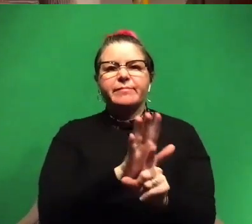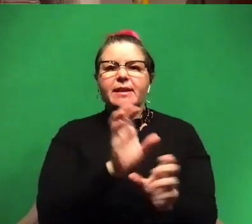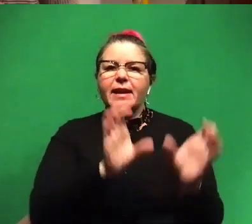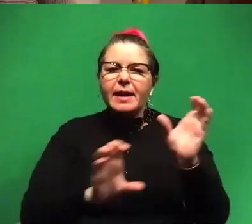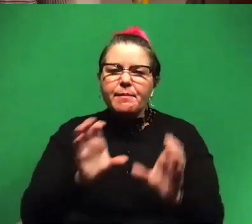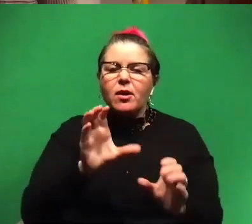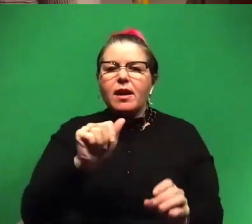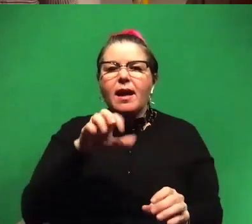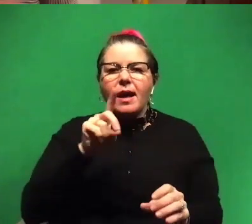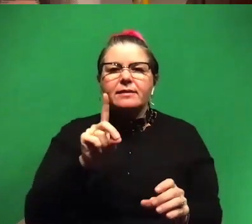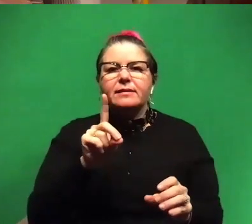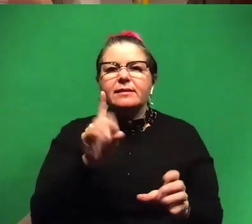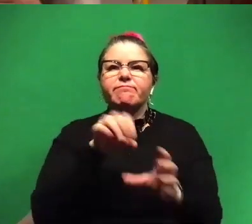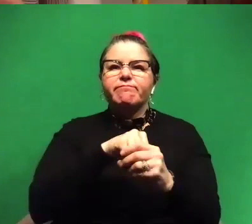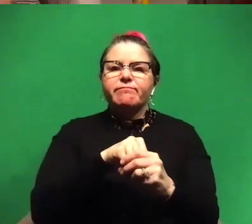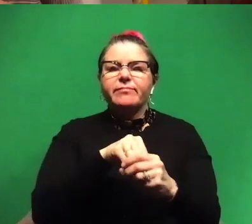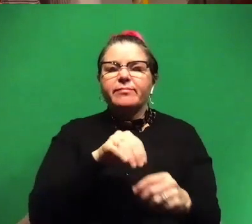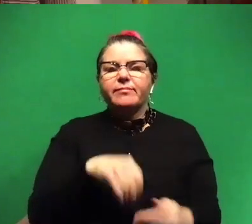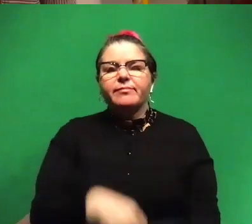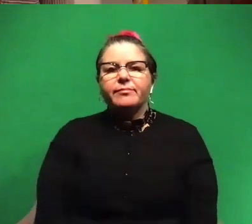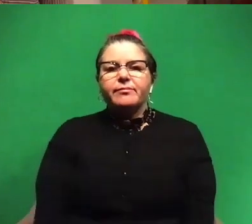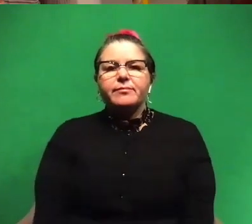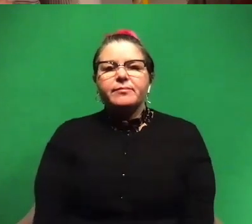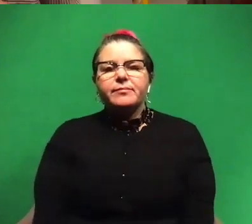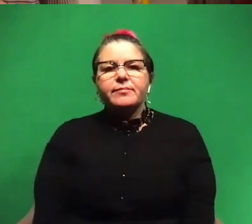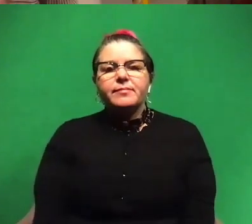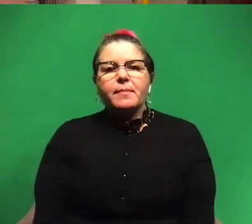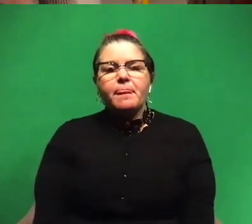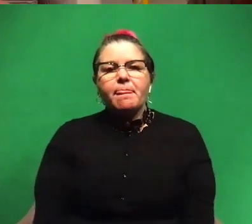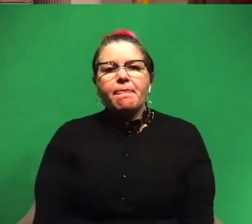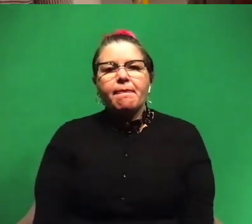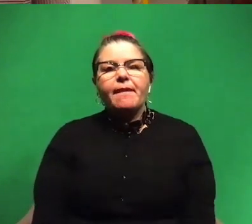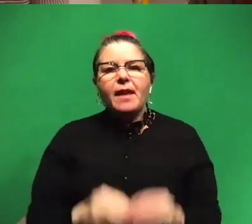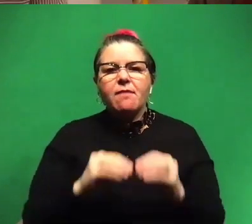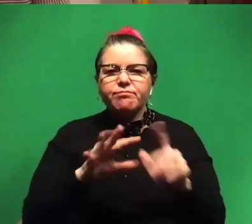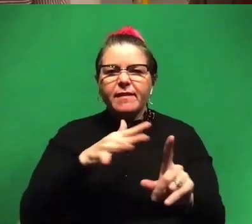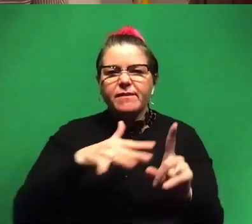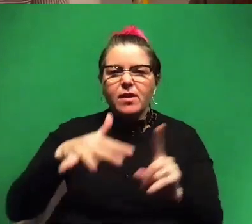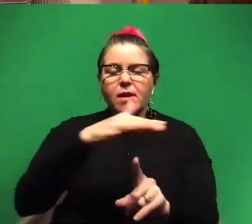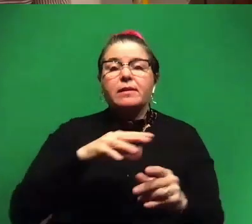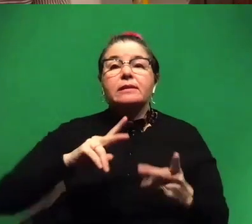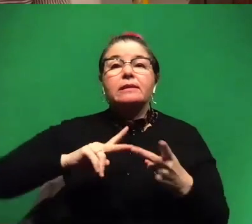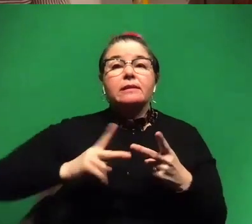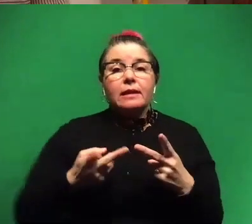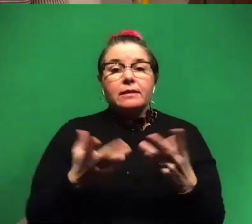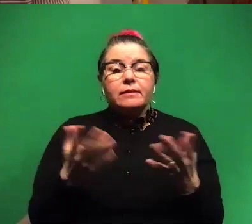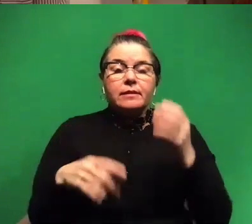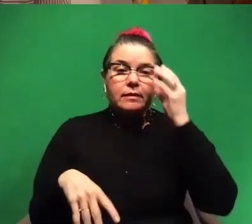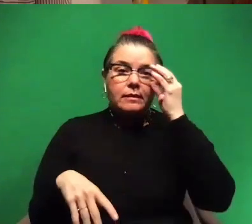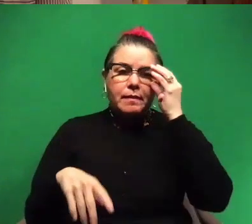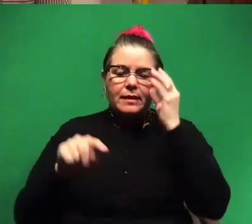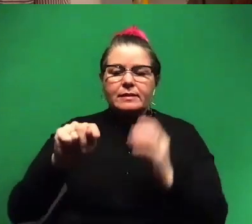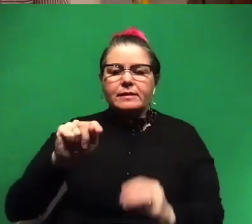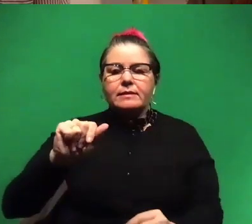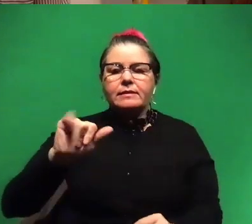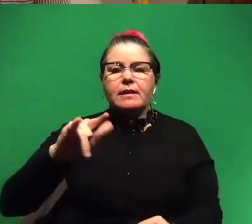acidic composition of the environment. And then the kind of second part of that, the tailings part,